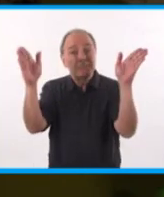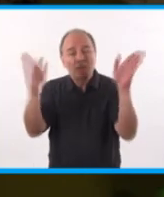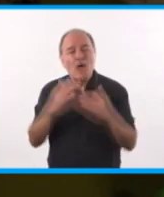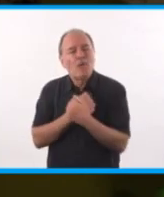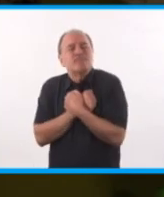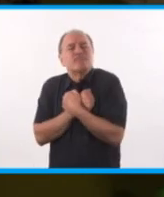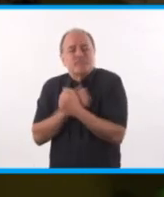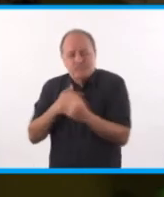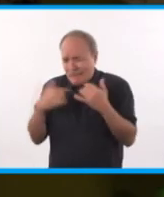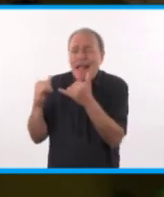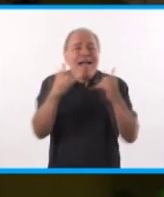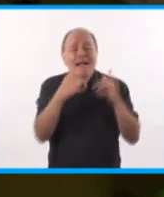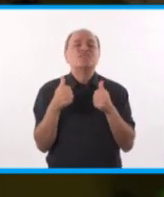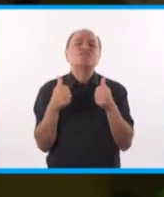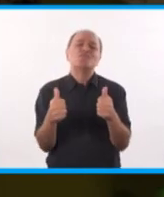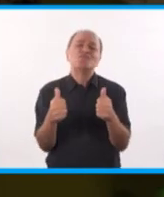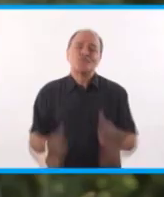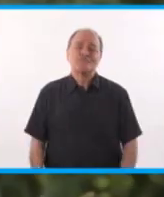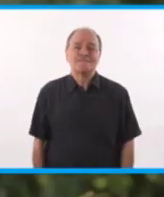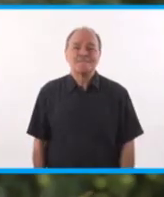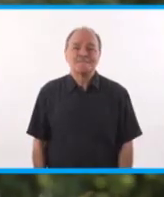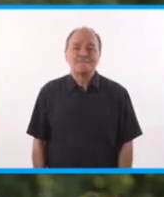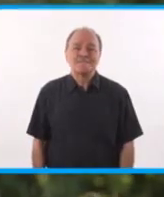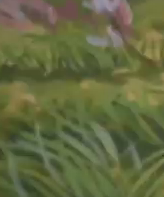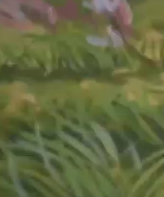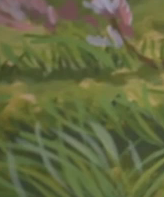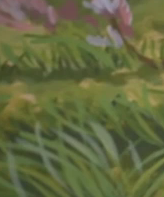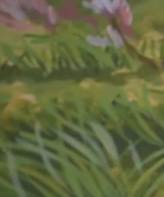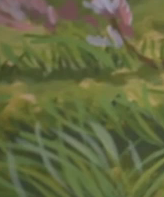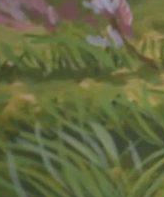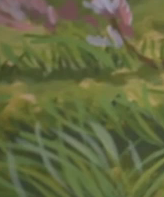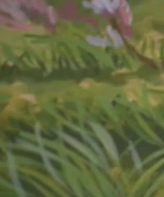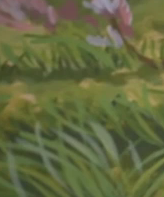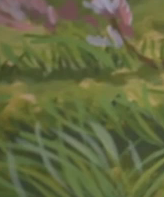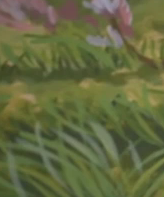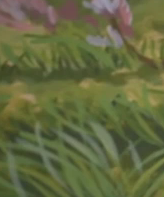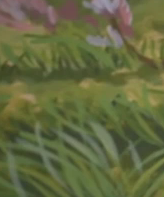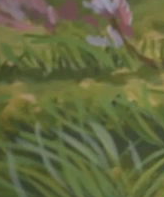I like that you're kind to me. Love me and play with me.